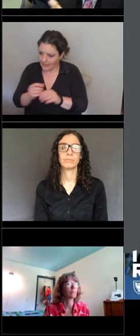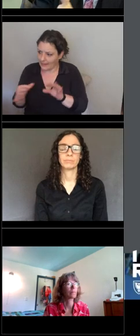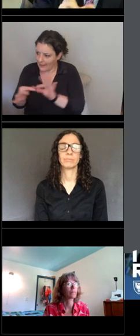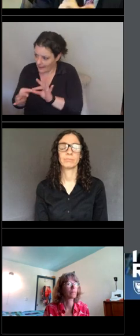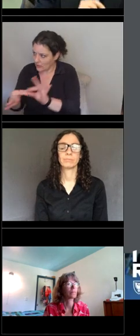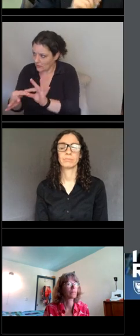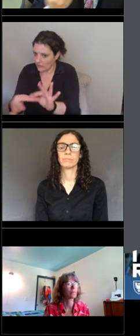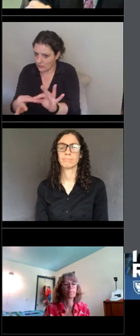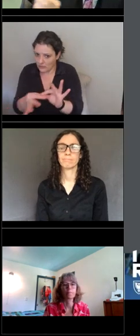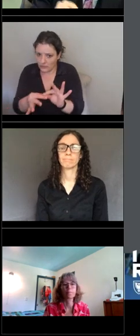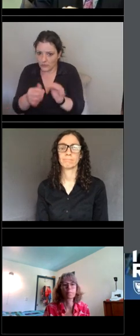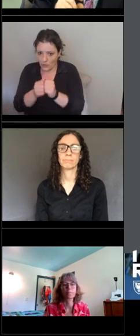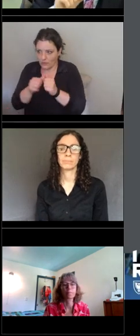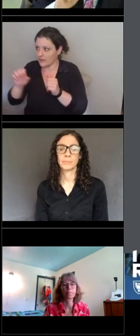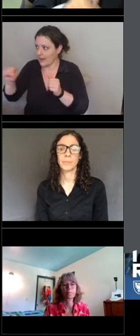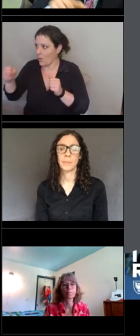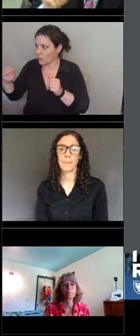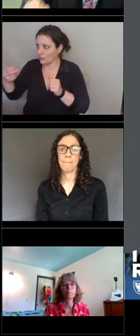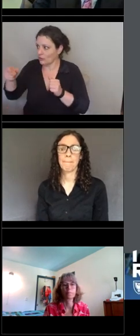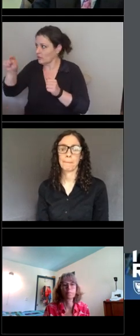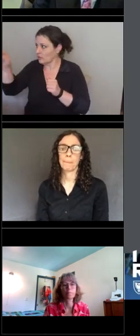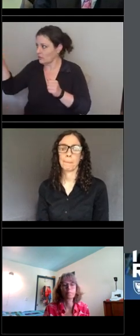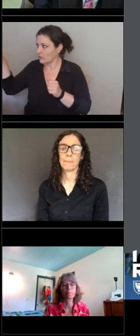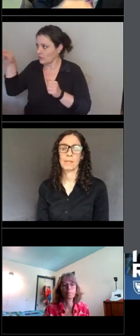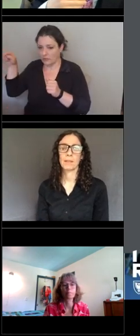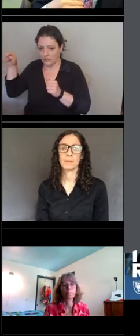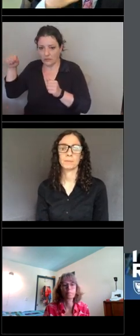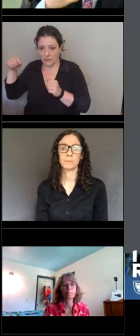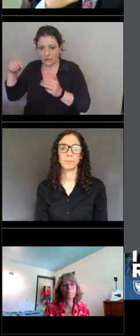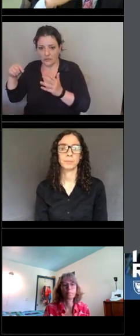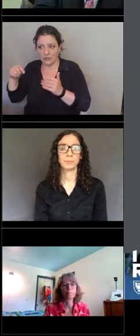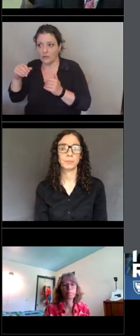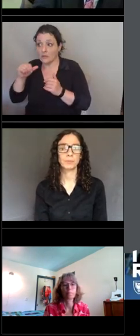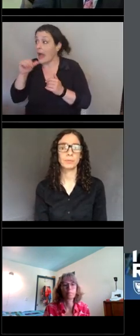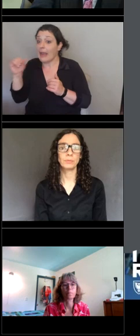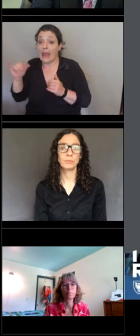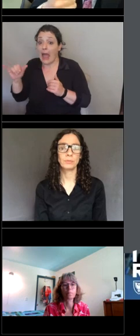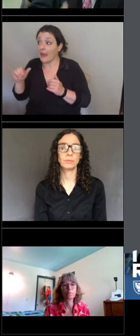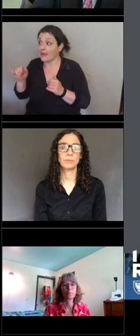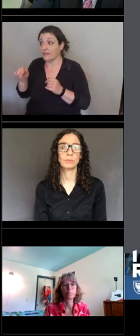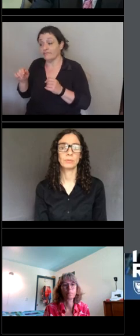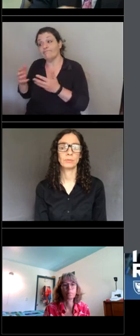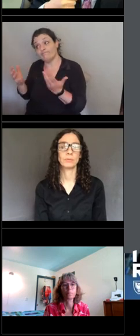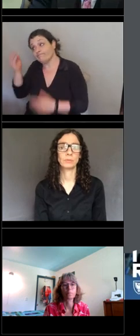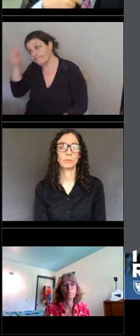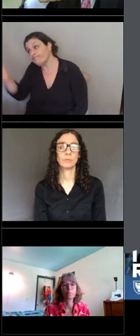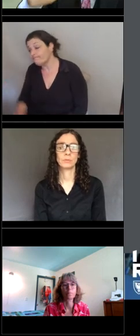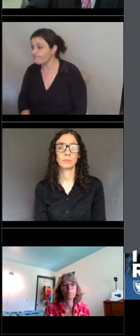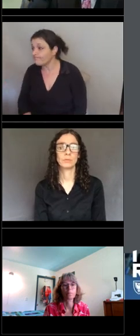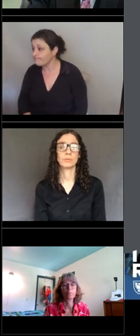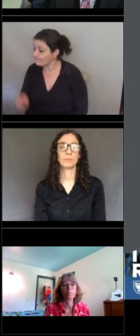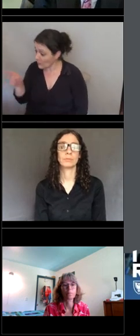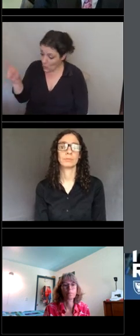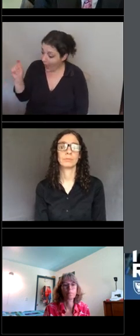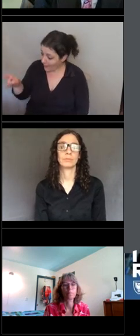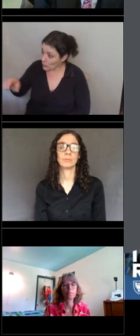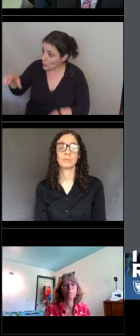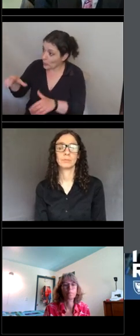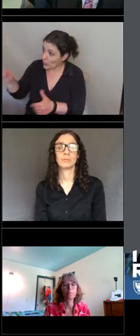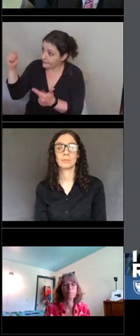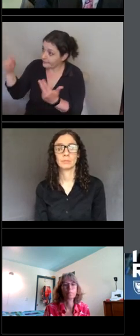to be made. And not as in, you know, like they have to do something for us, just, you know, do the olive branch outreach and, you know, start